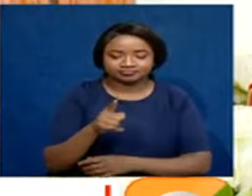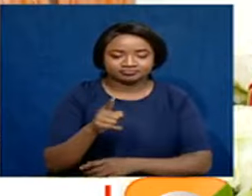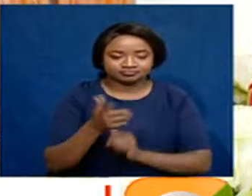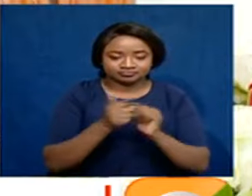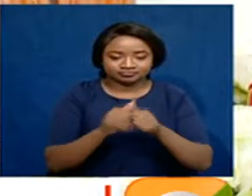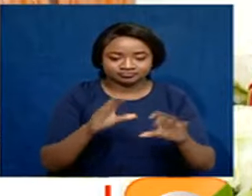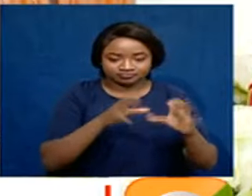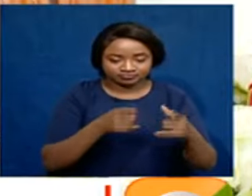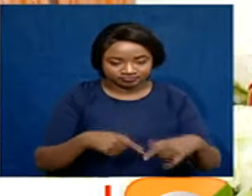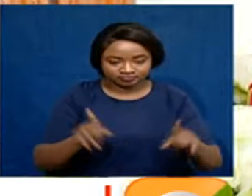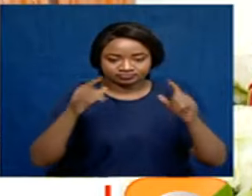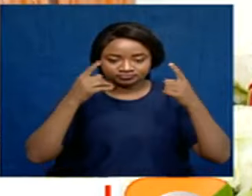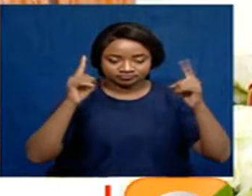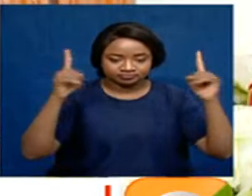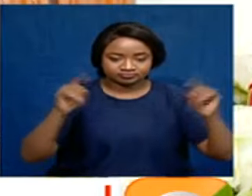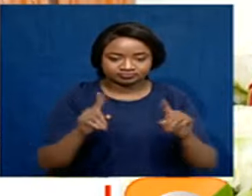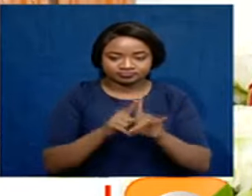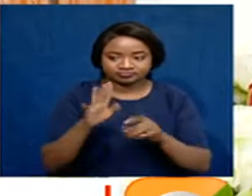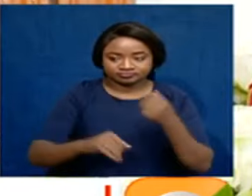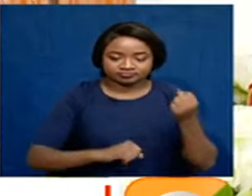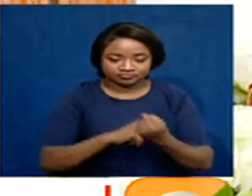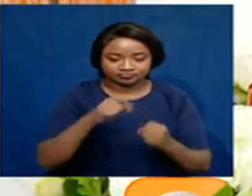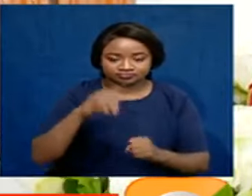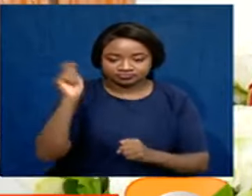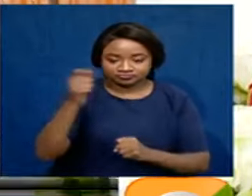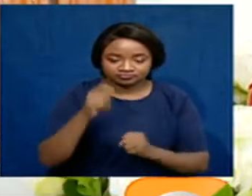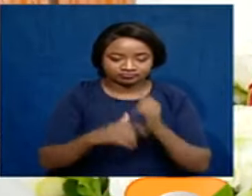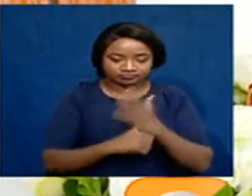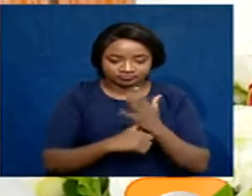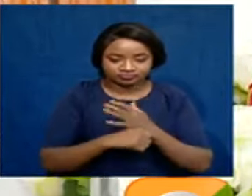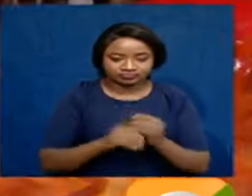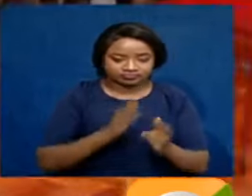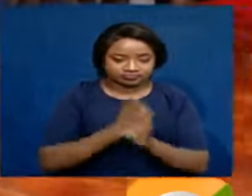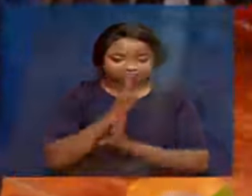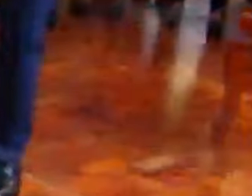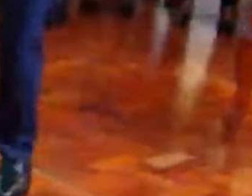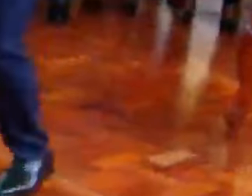This will further bolster Kenya's reputation as a premier destination for major sports events.